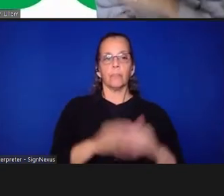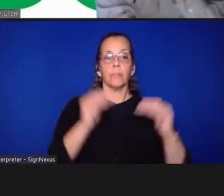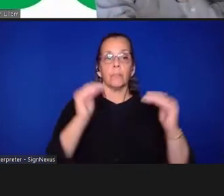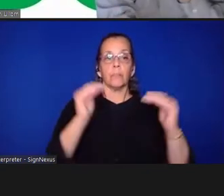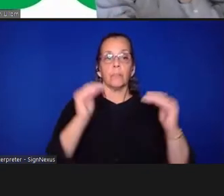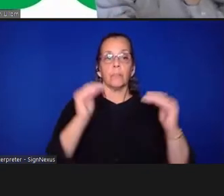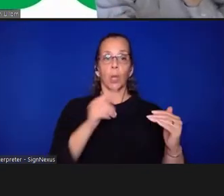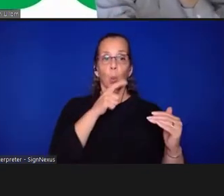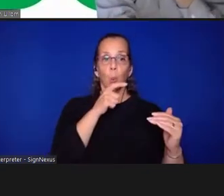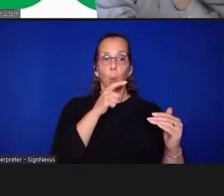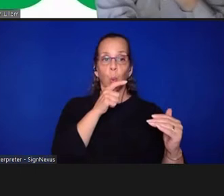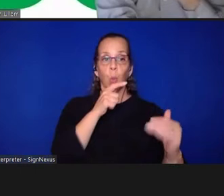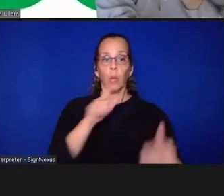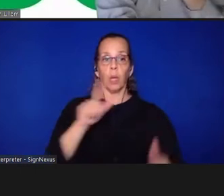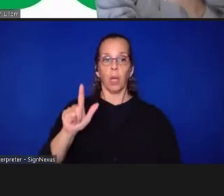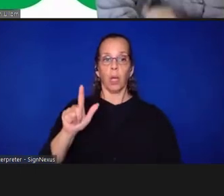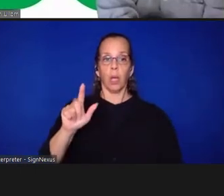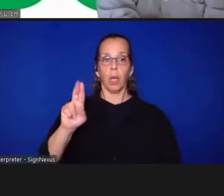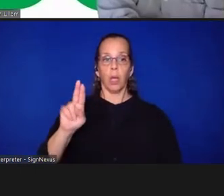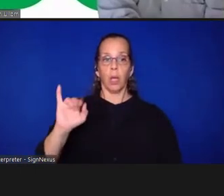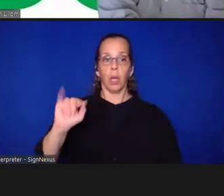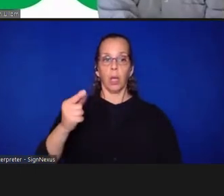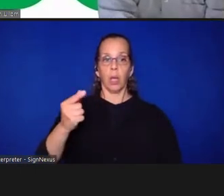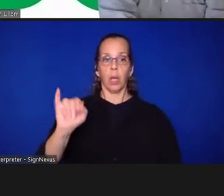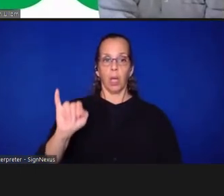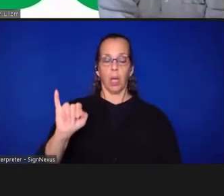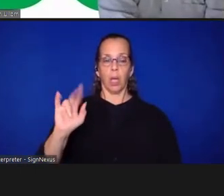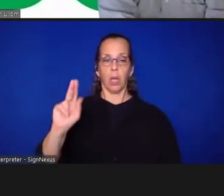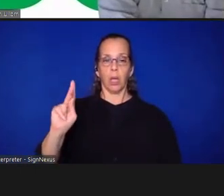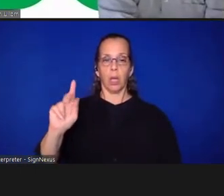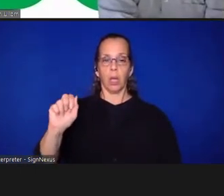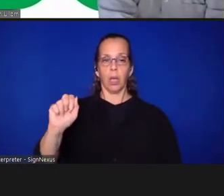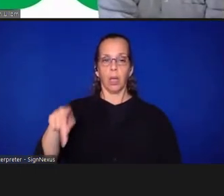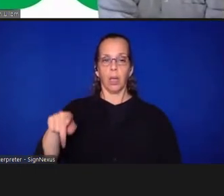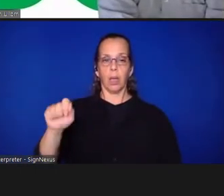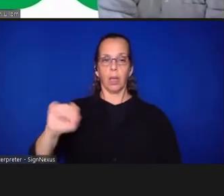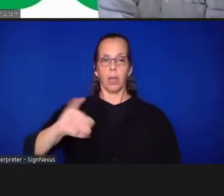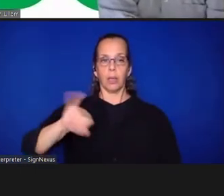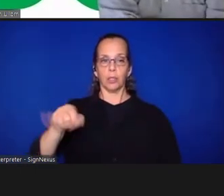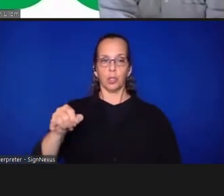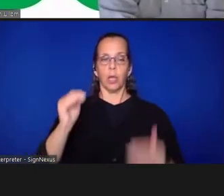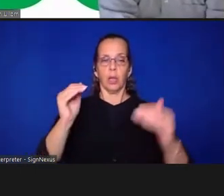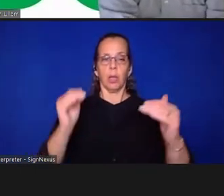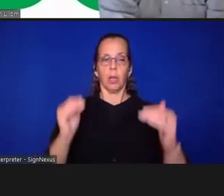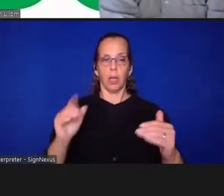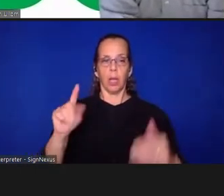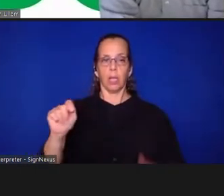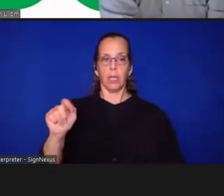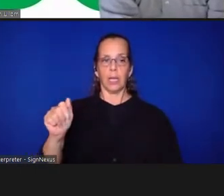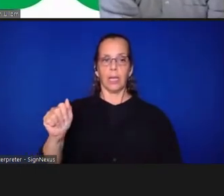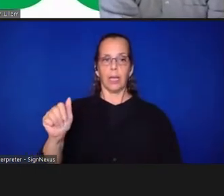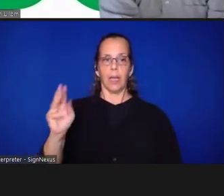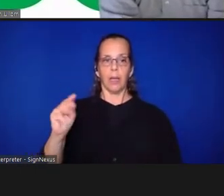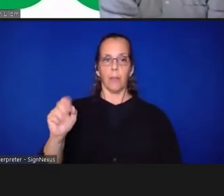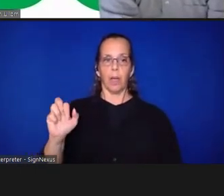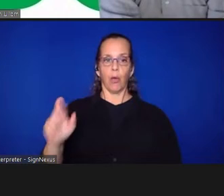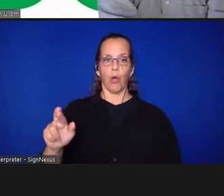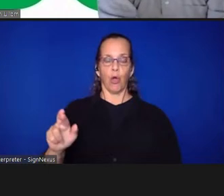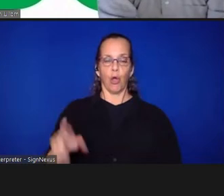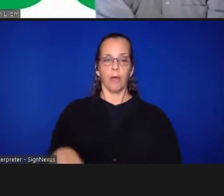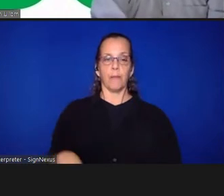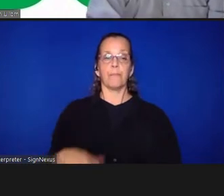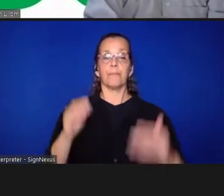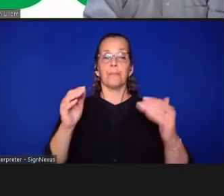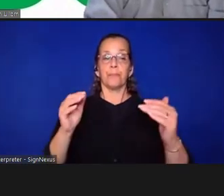is Luigi capage followed by Tamir Adams l the next